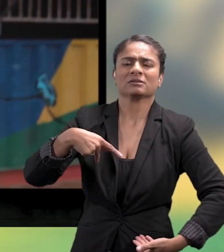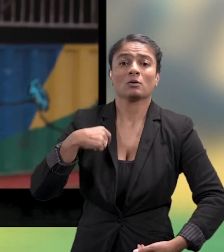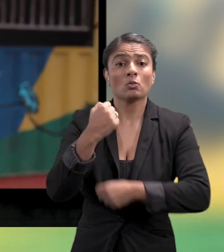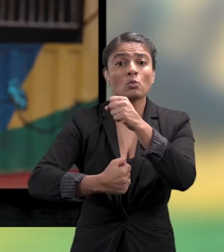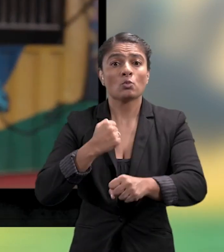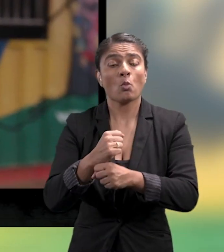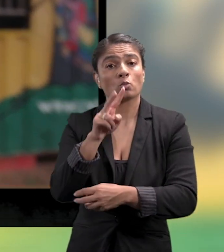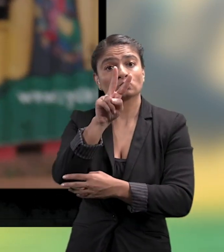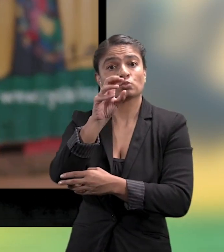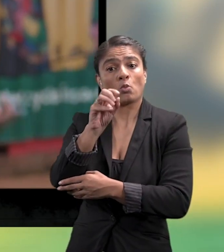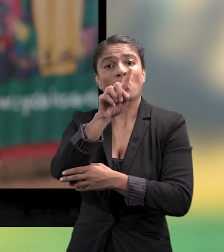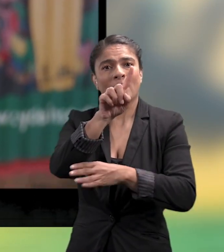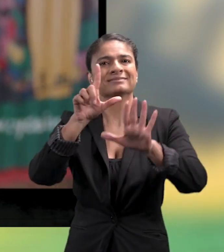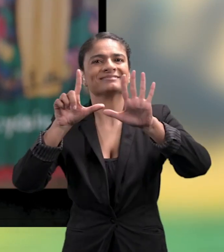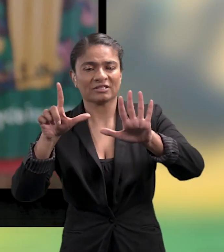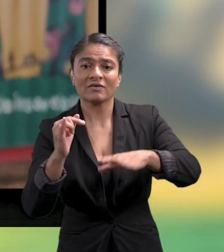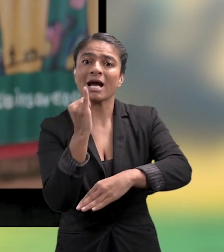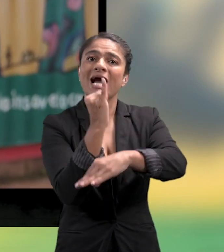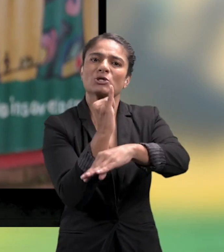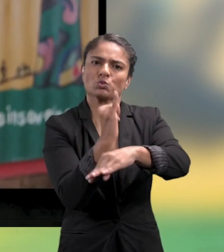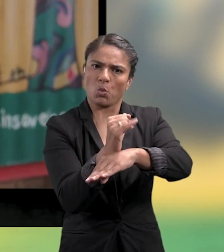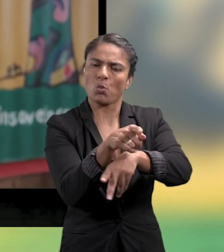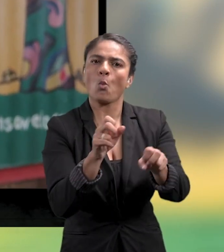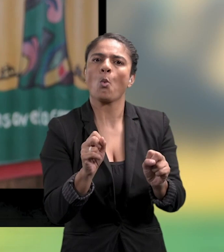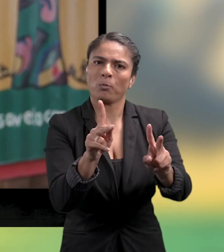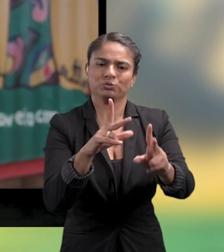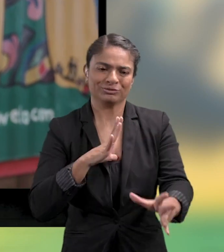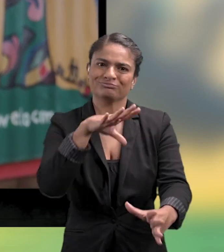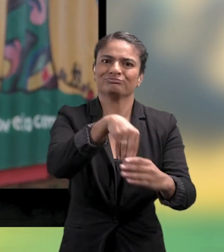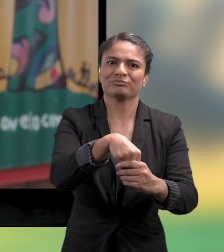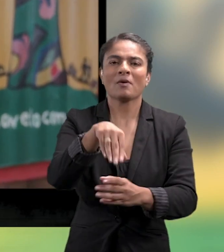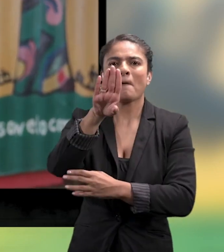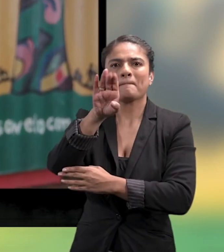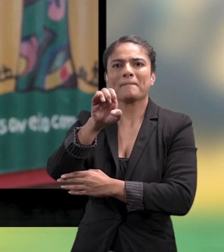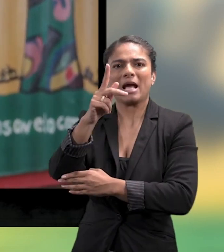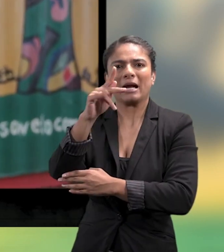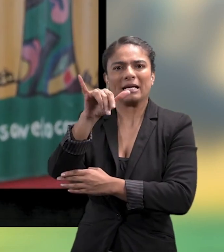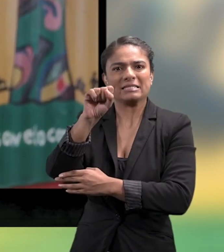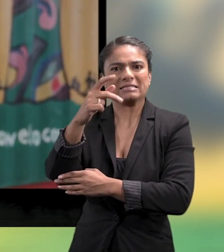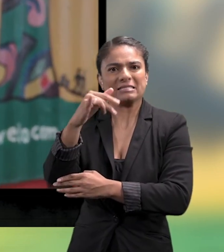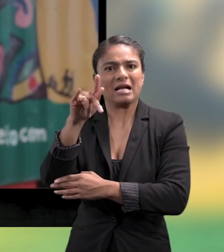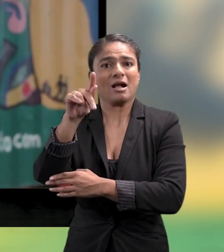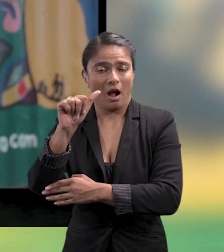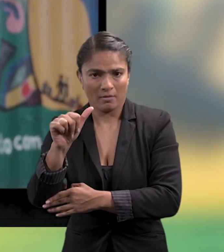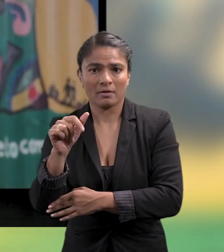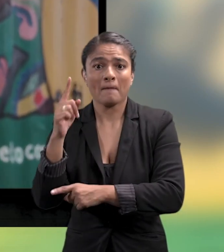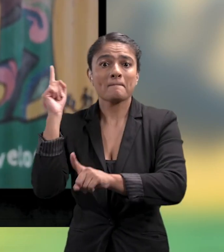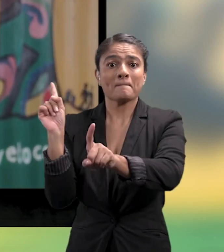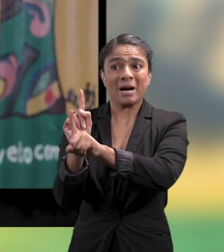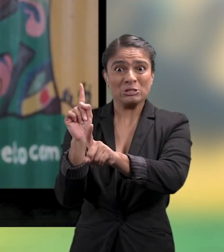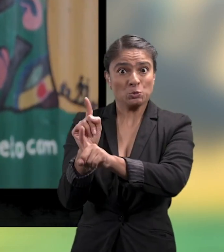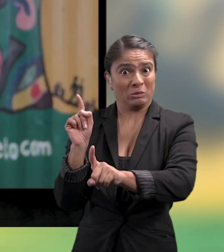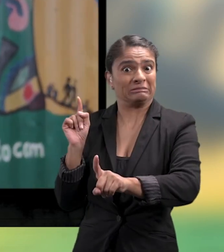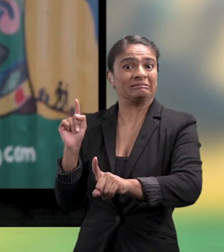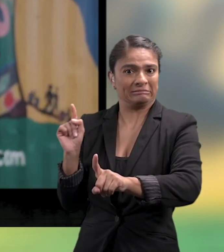an opportunity to serve as an intern ko ePegisisa, and my mentor then,